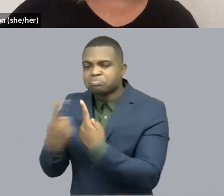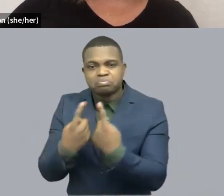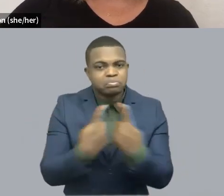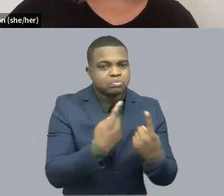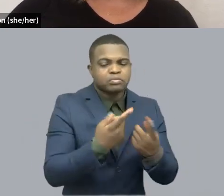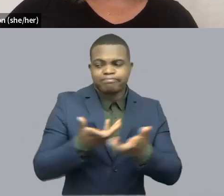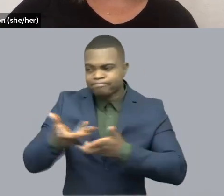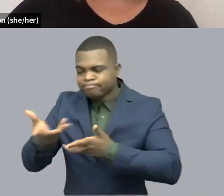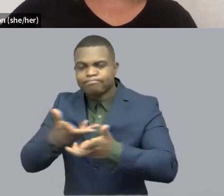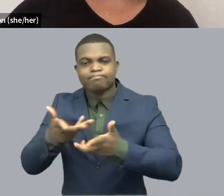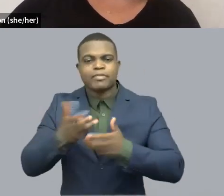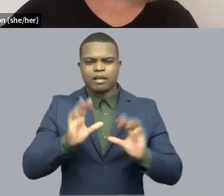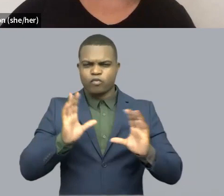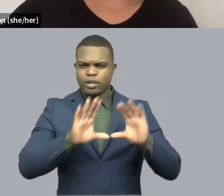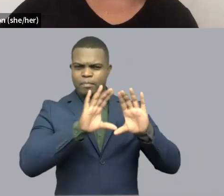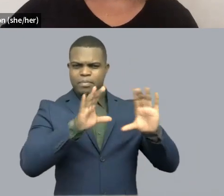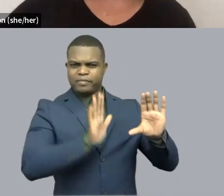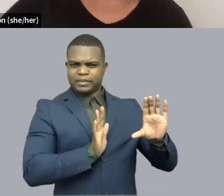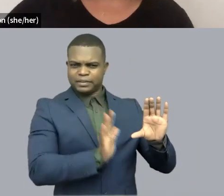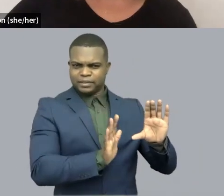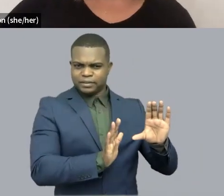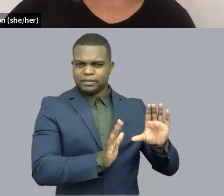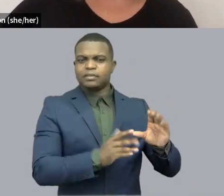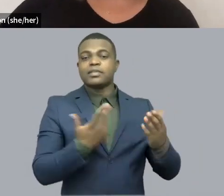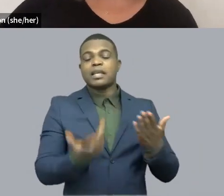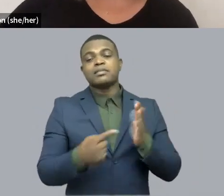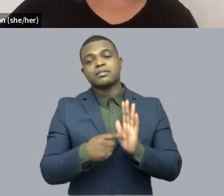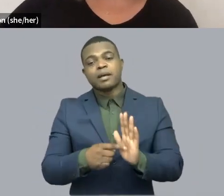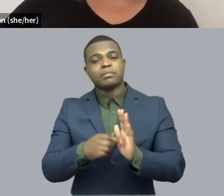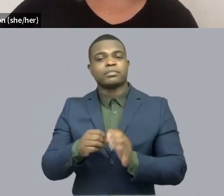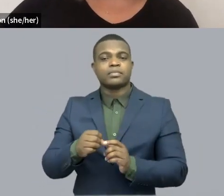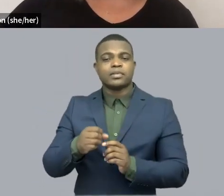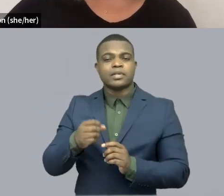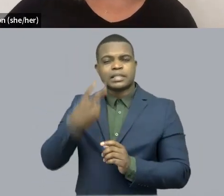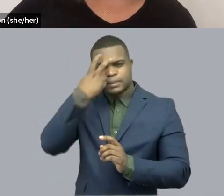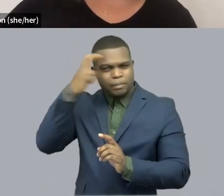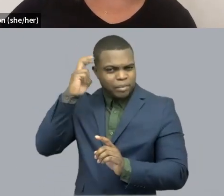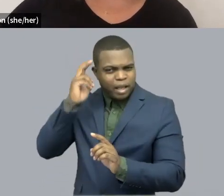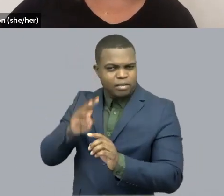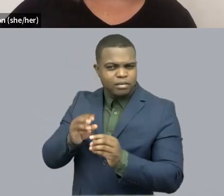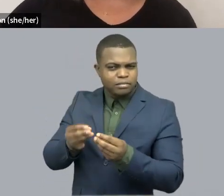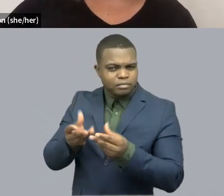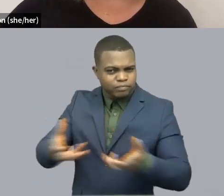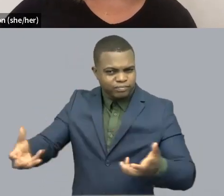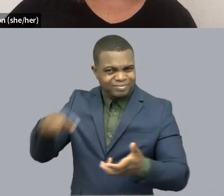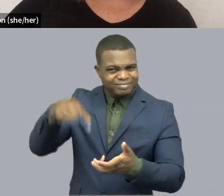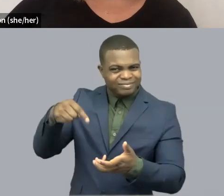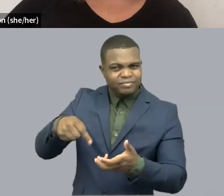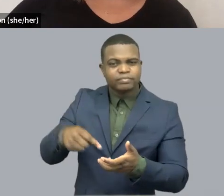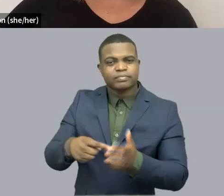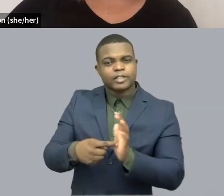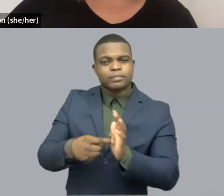as well. And I have a practical example, and this is a resource, maybe I can also share it in the chat. We did some